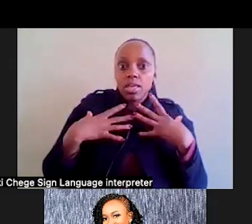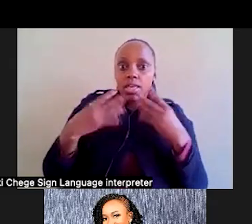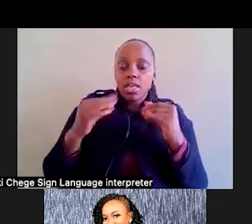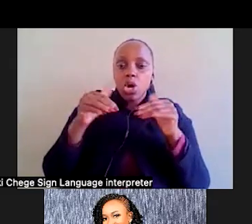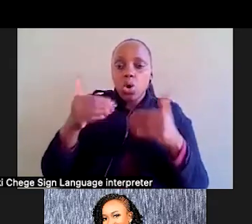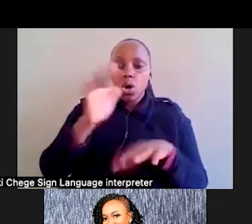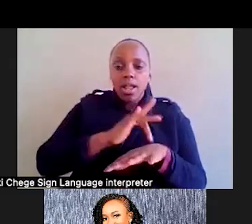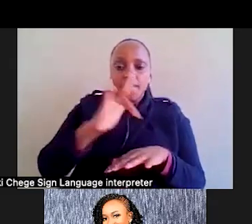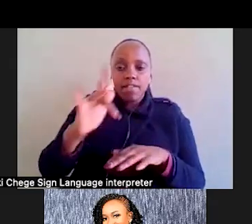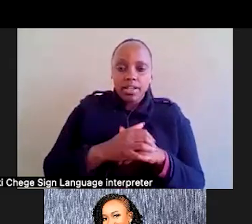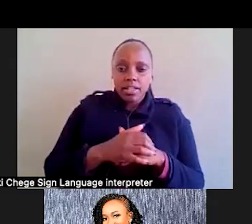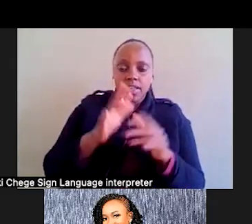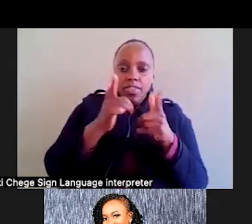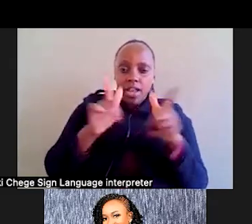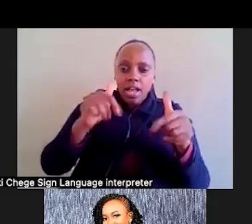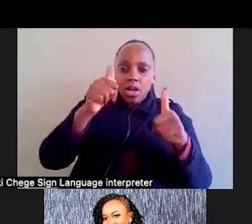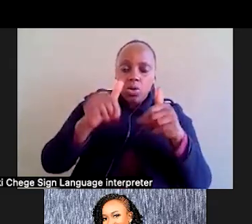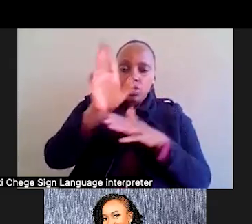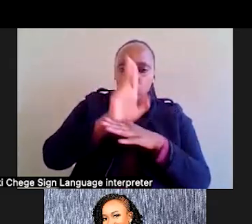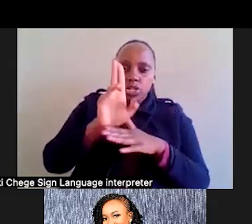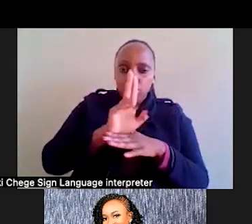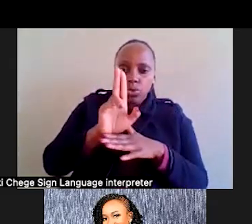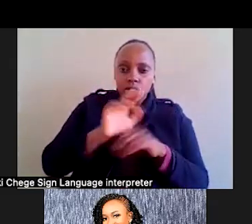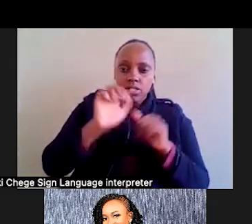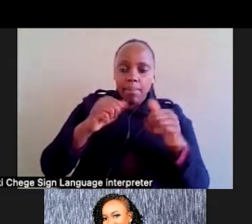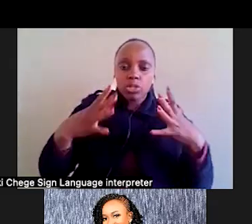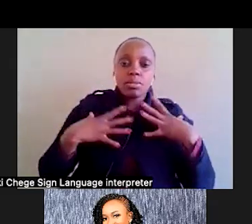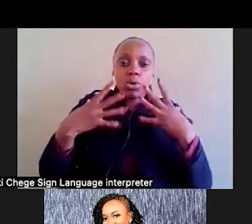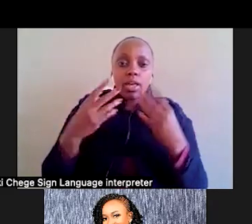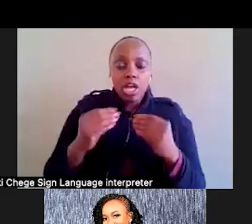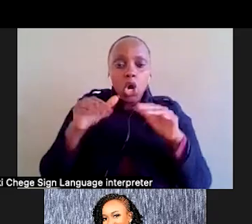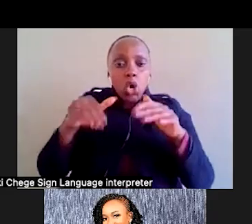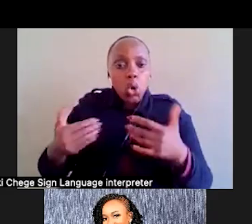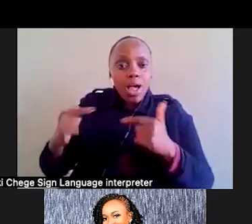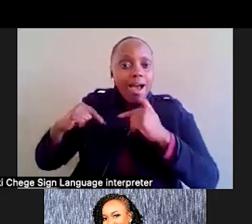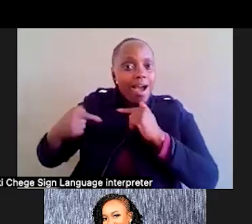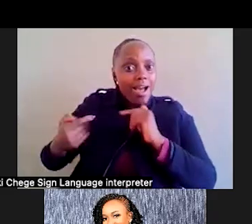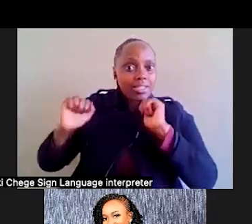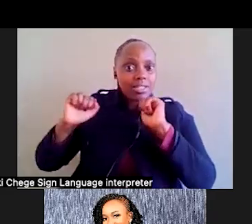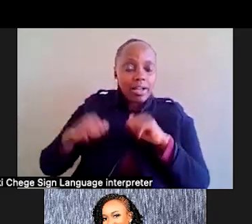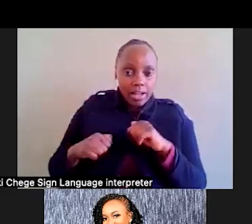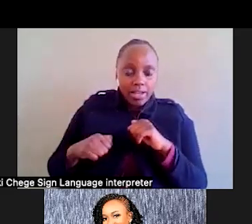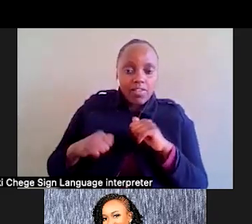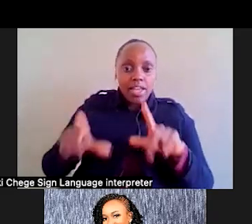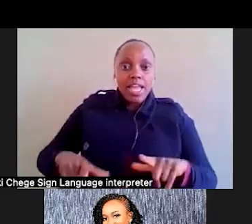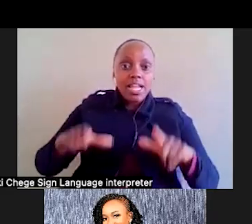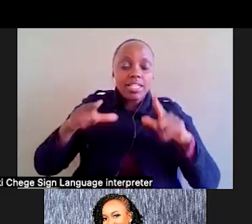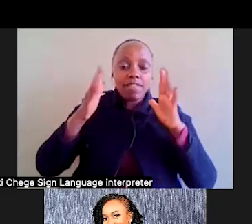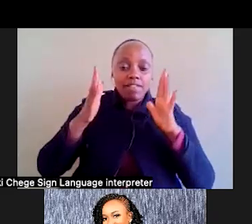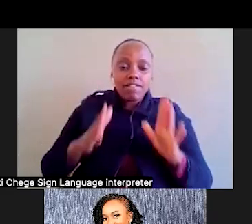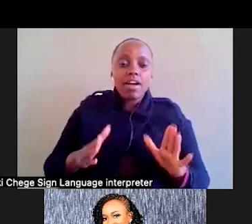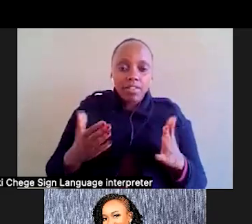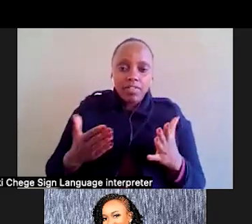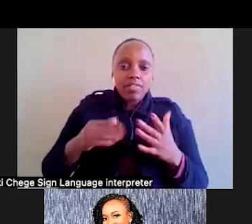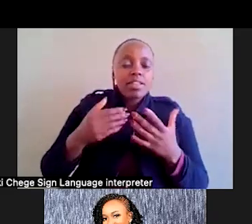that we use can either heal or hurt. And survivors ain't broken. Oh, that stood out